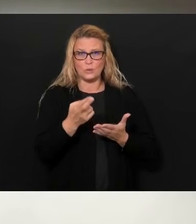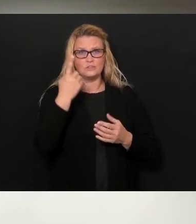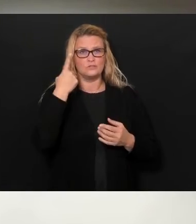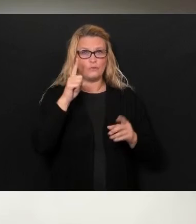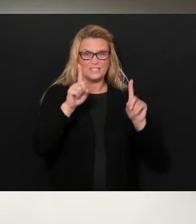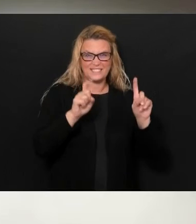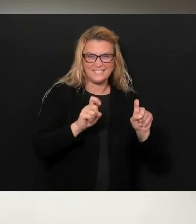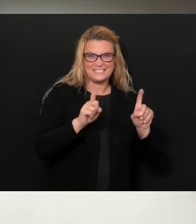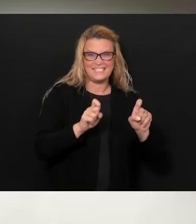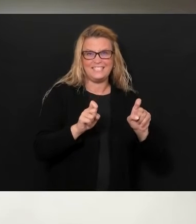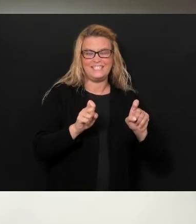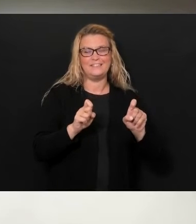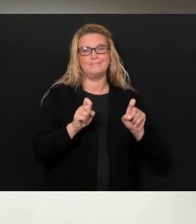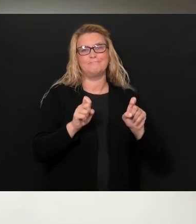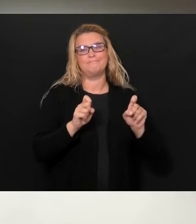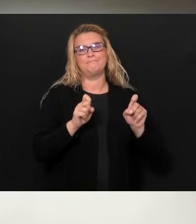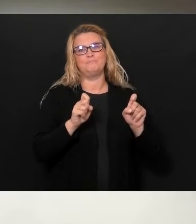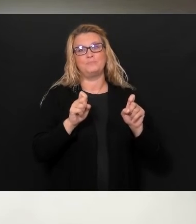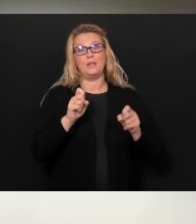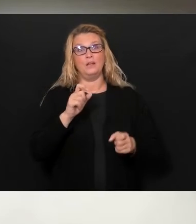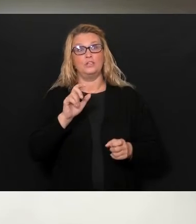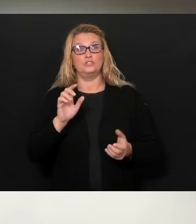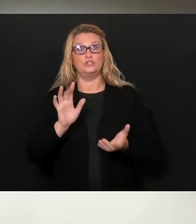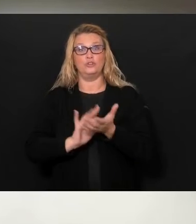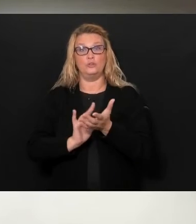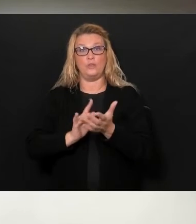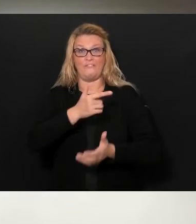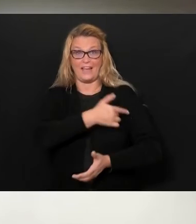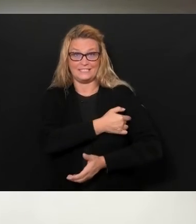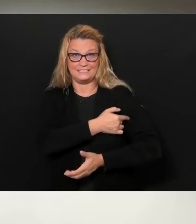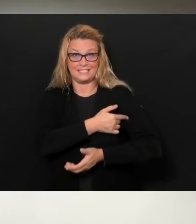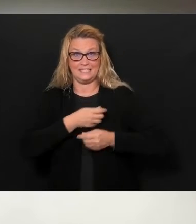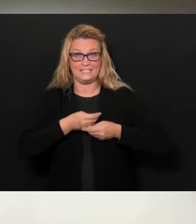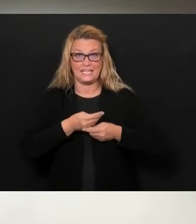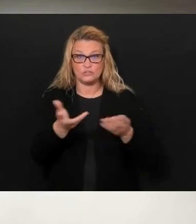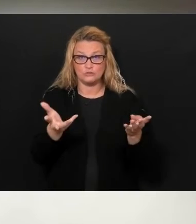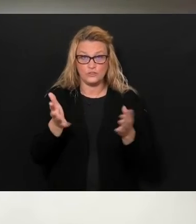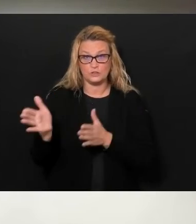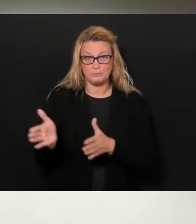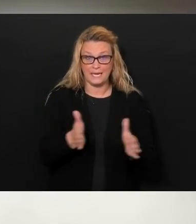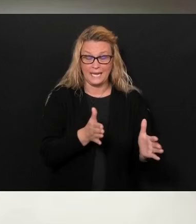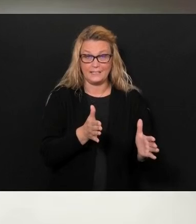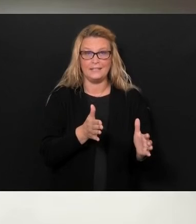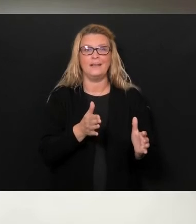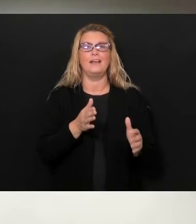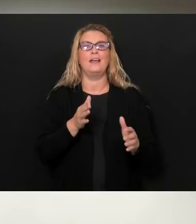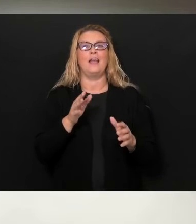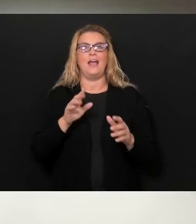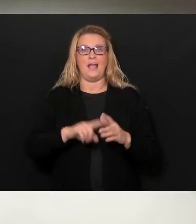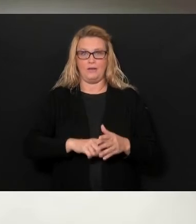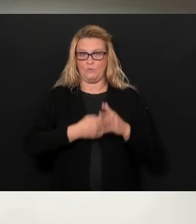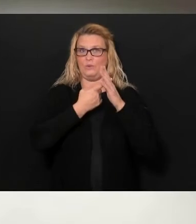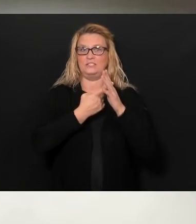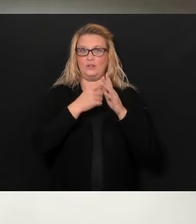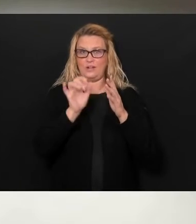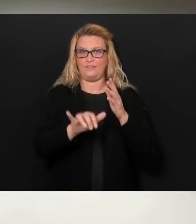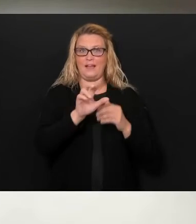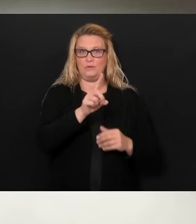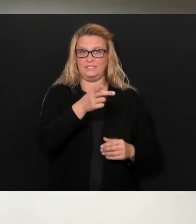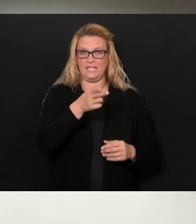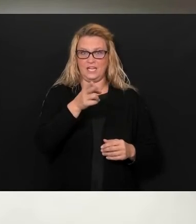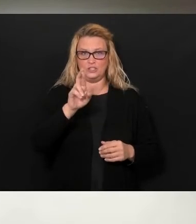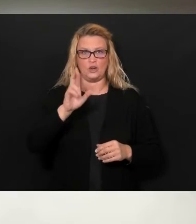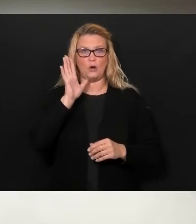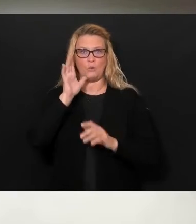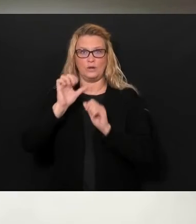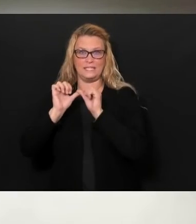testing to the vaccine distribution planning and execution, and DHHR will